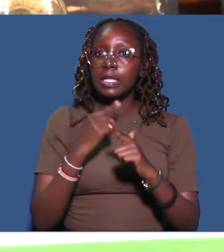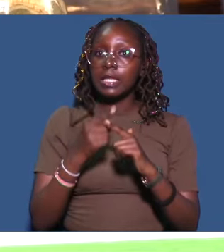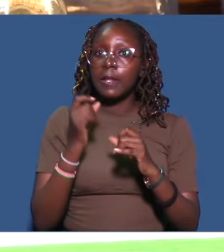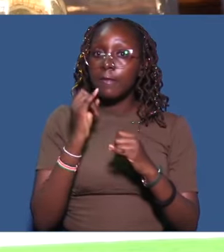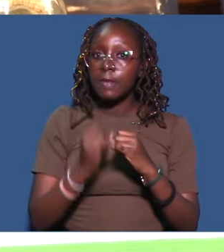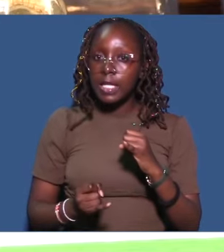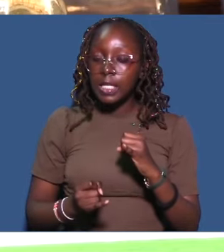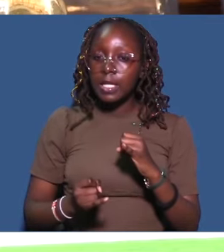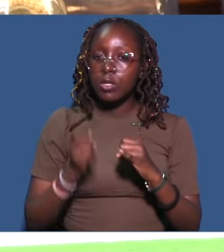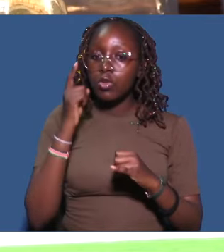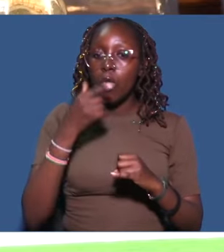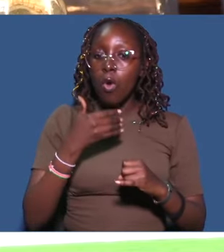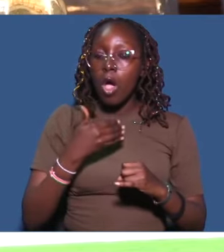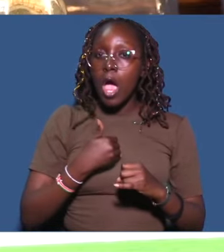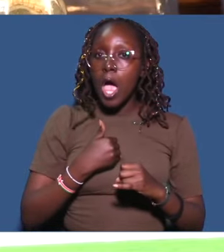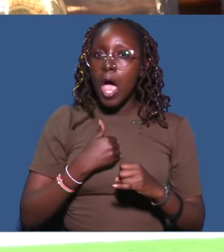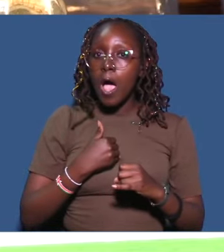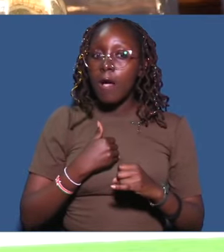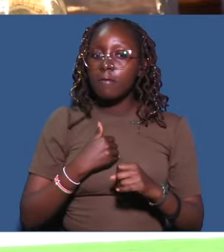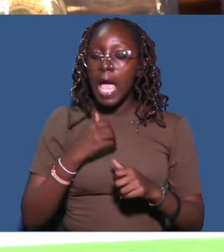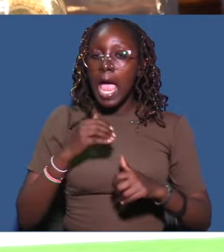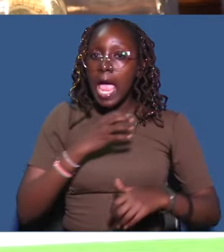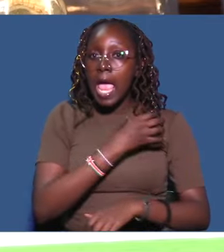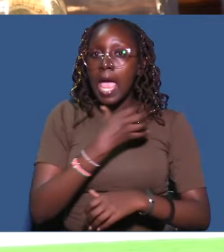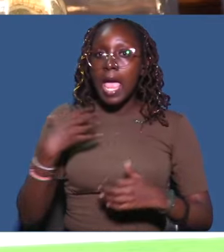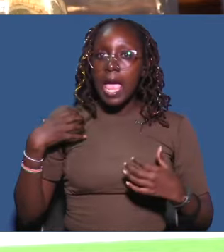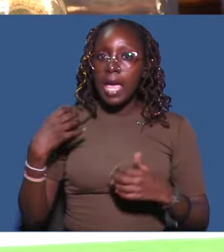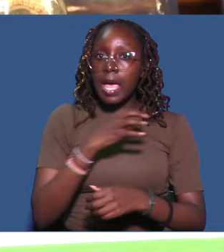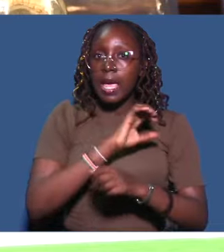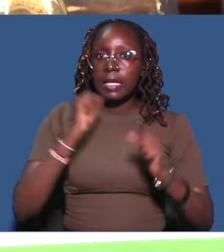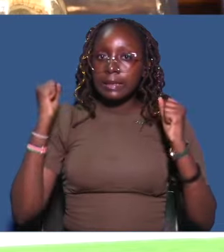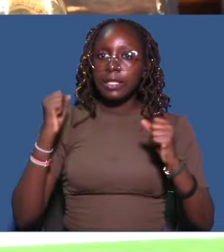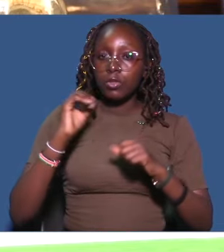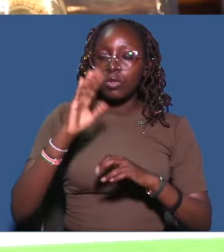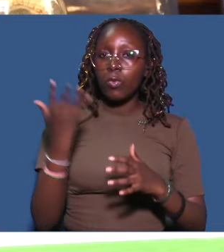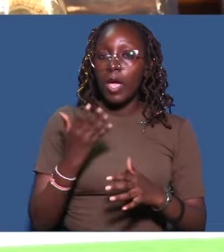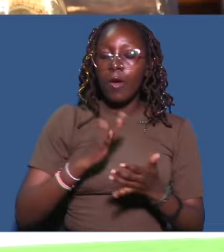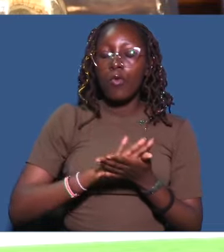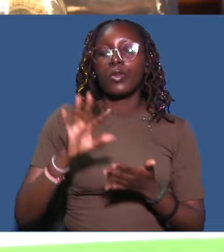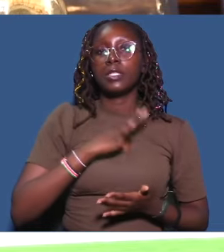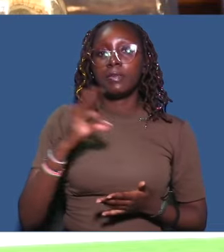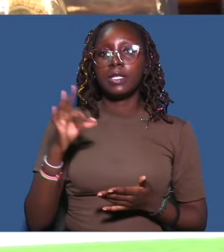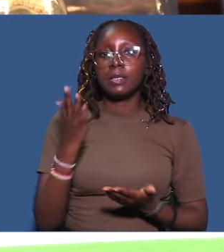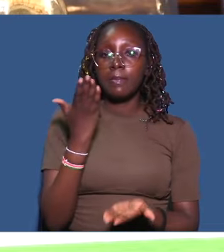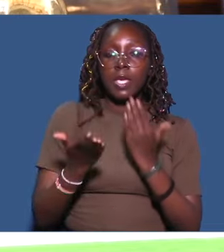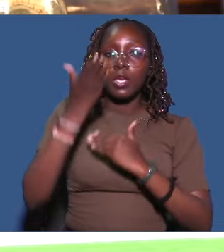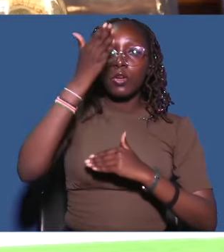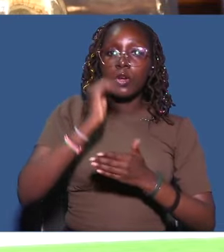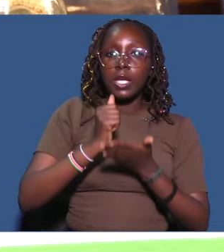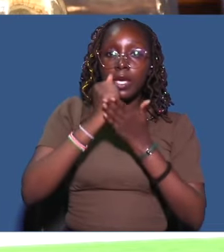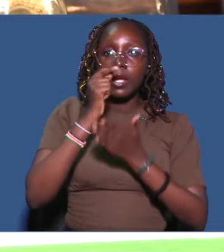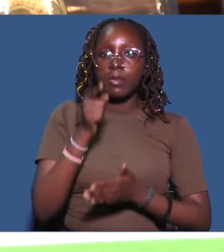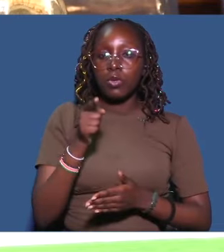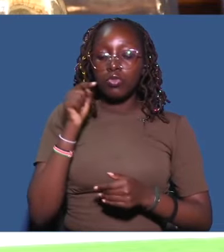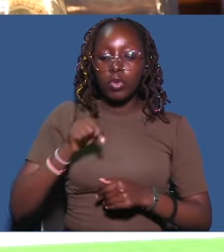fuel? You'll be empowered by the Holy Spirit. May the Lord help you in your journey of faith. And today,